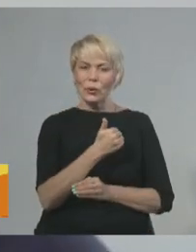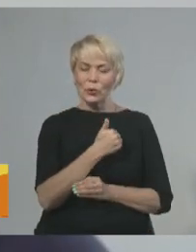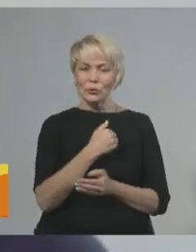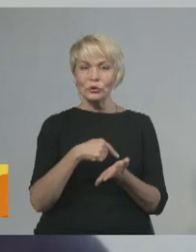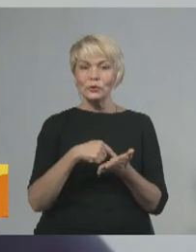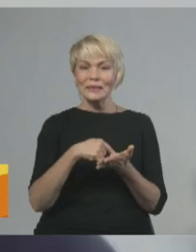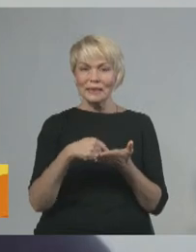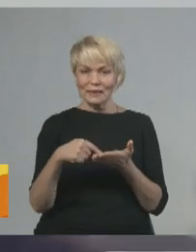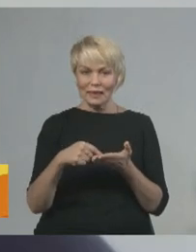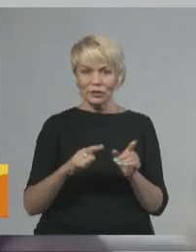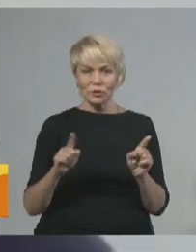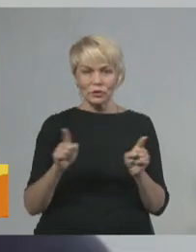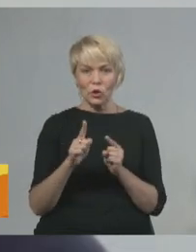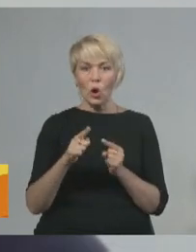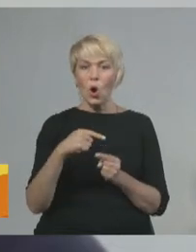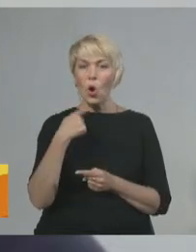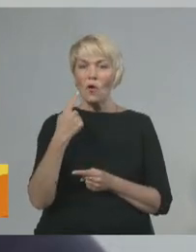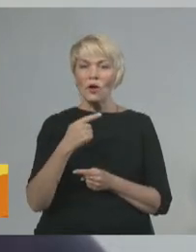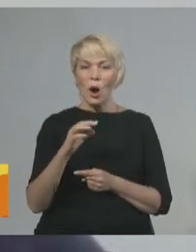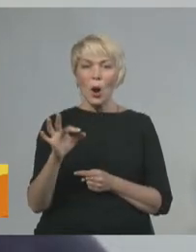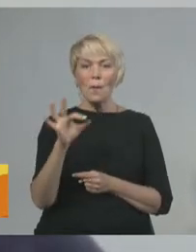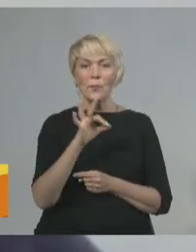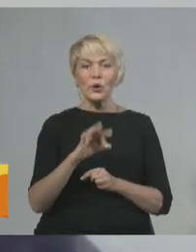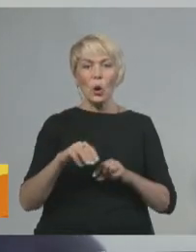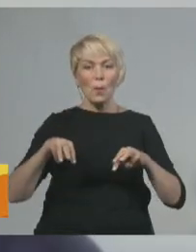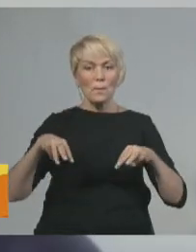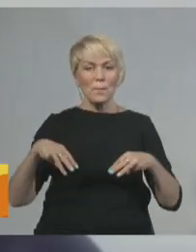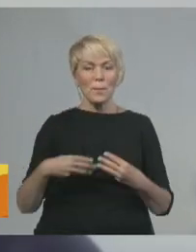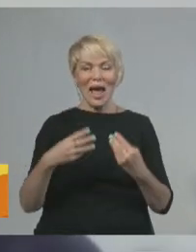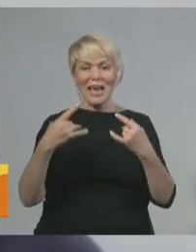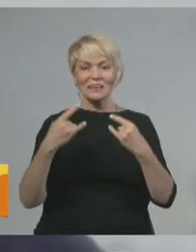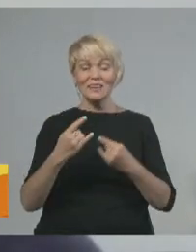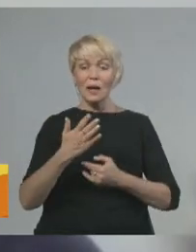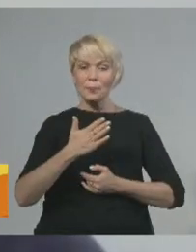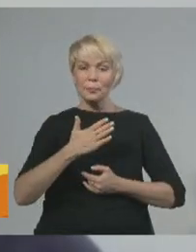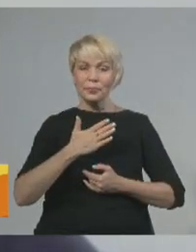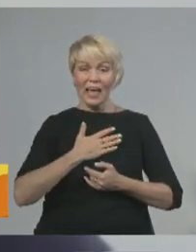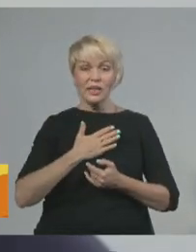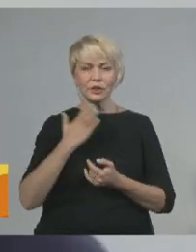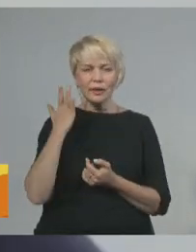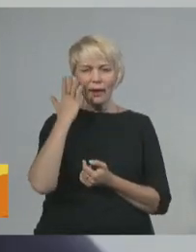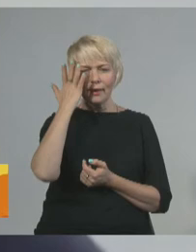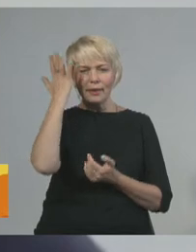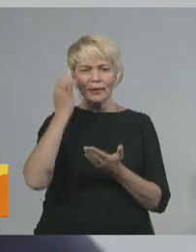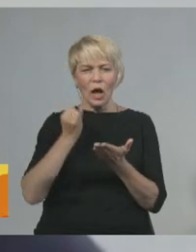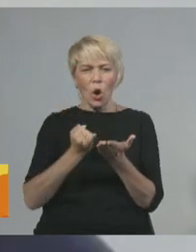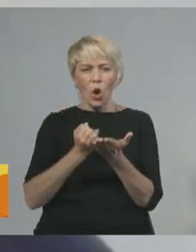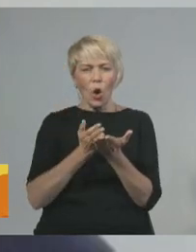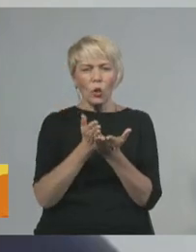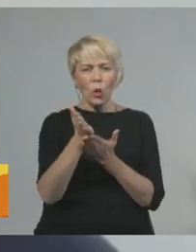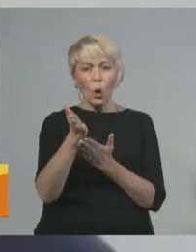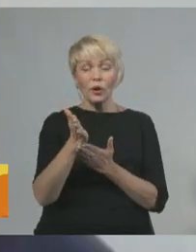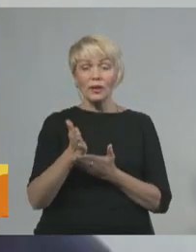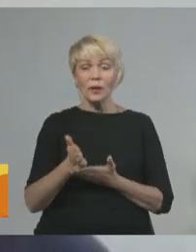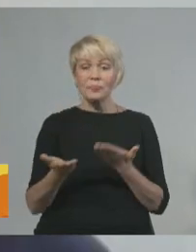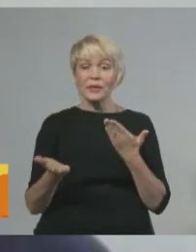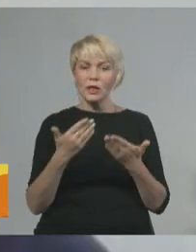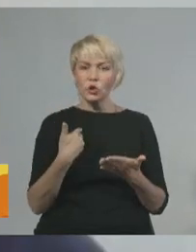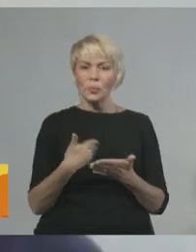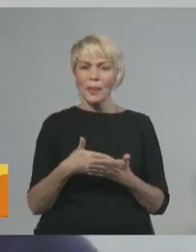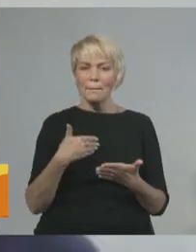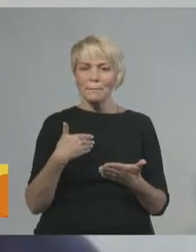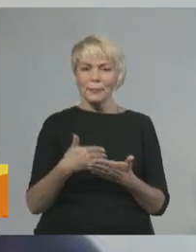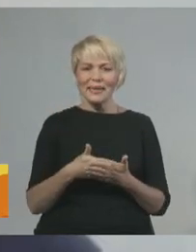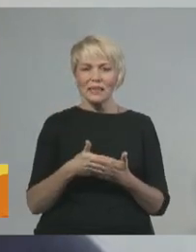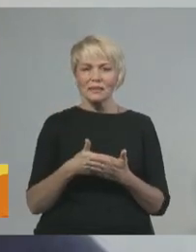ideology i mean a set of ideas and beliefs is not the same of actively being advocating for a party right in that sense i